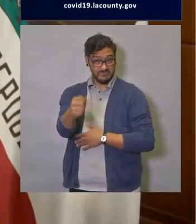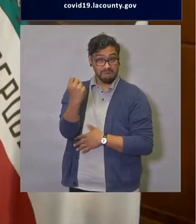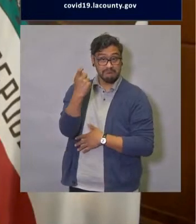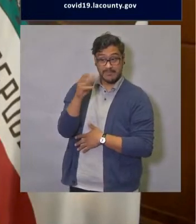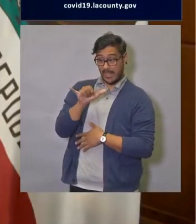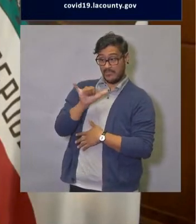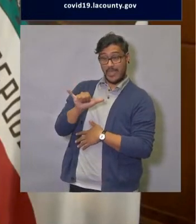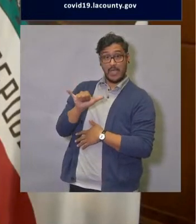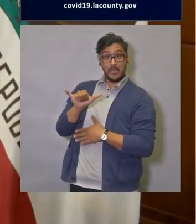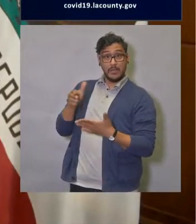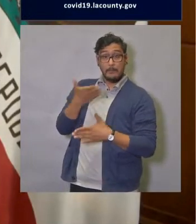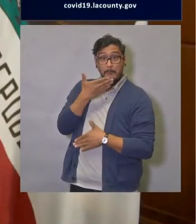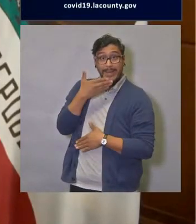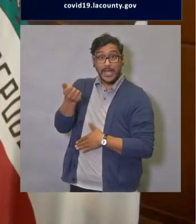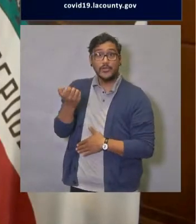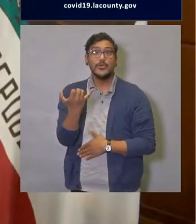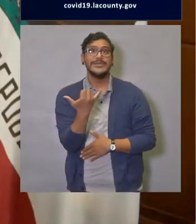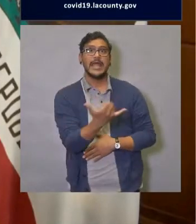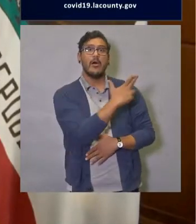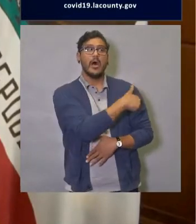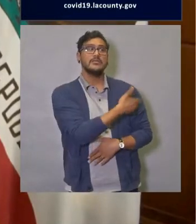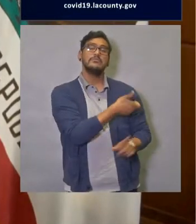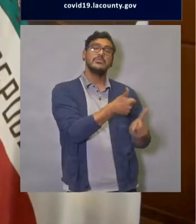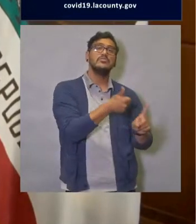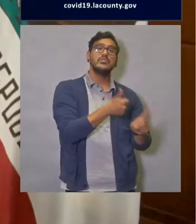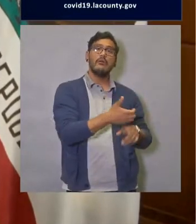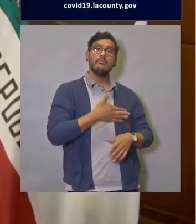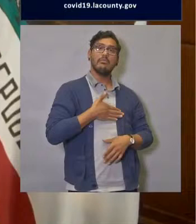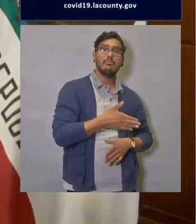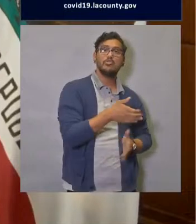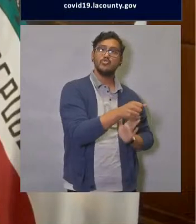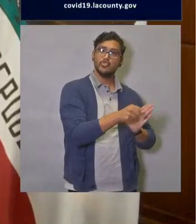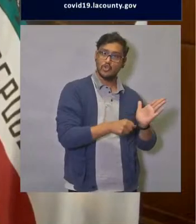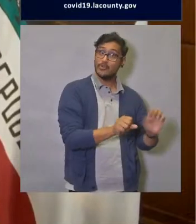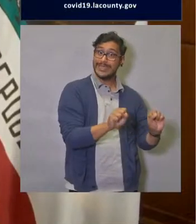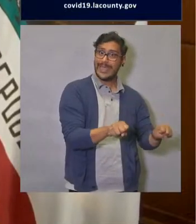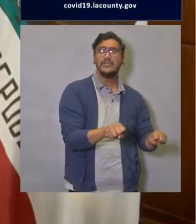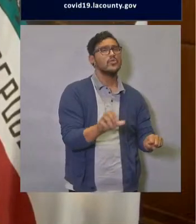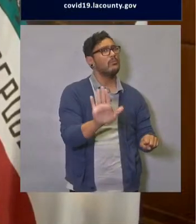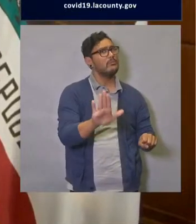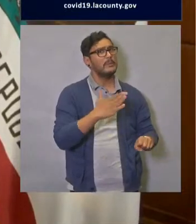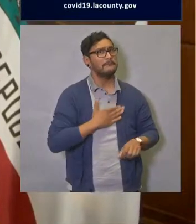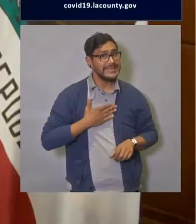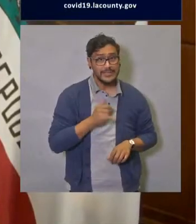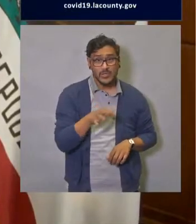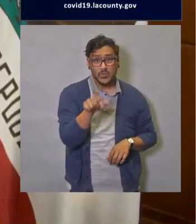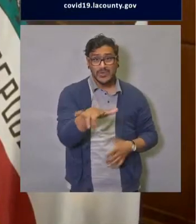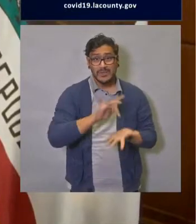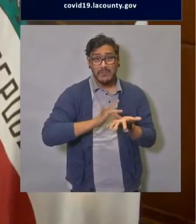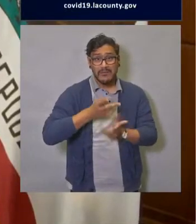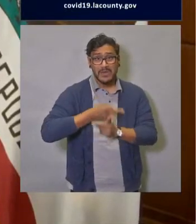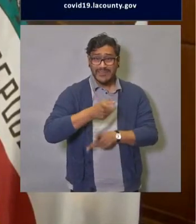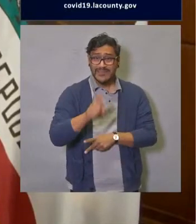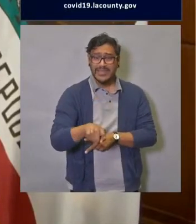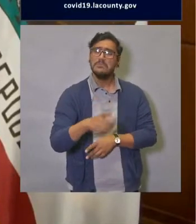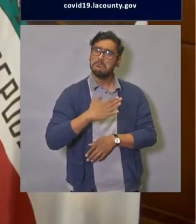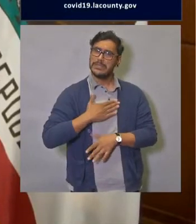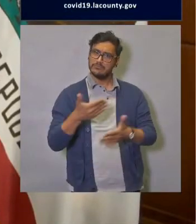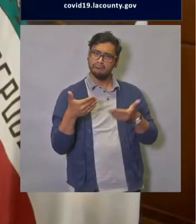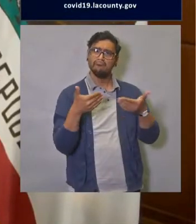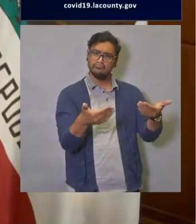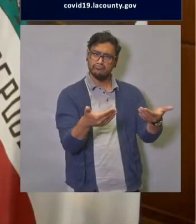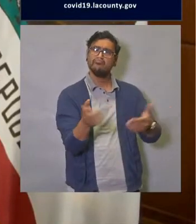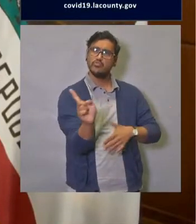resume elective surgeries and procedures, so please do not delay seeking medical care if you need it. And I